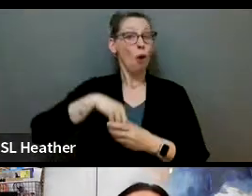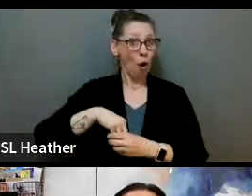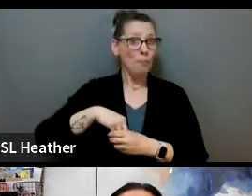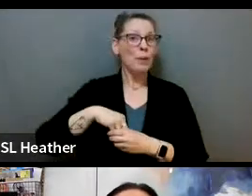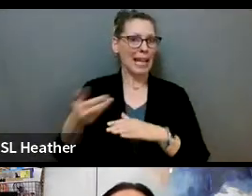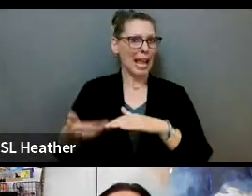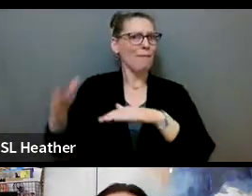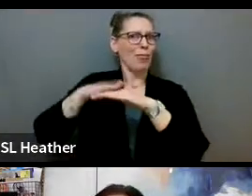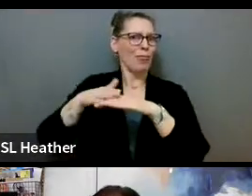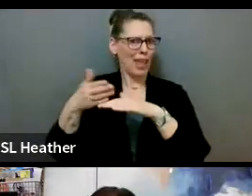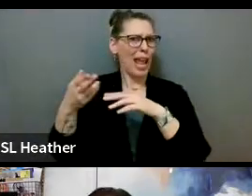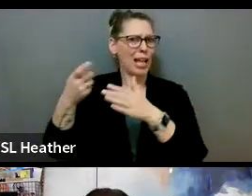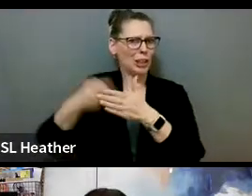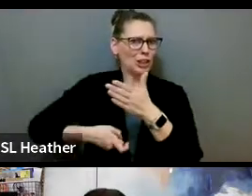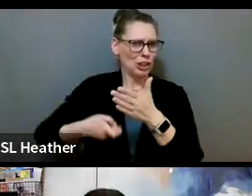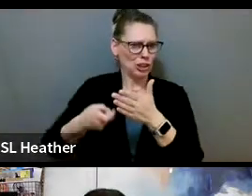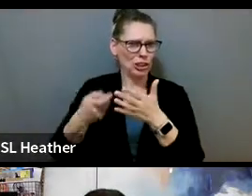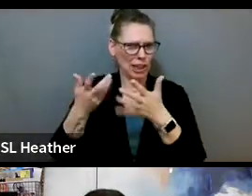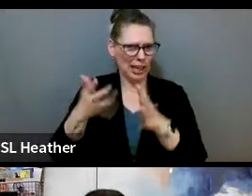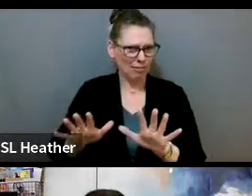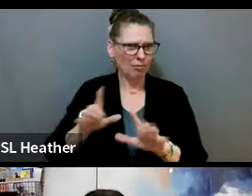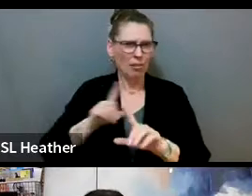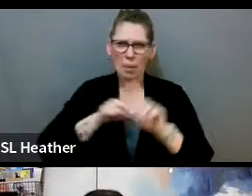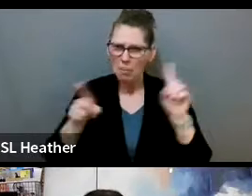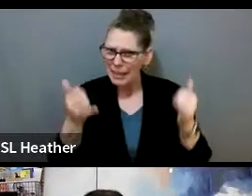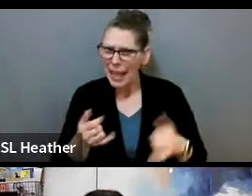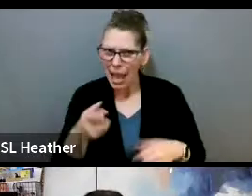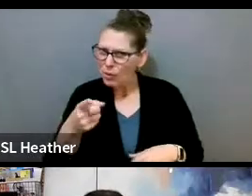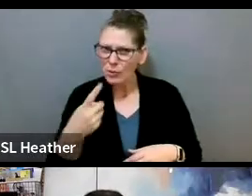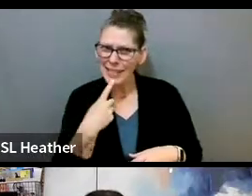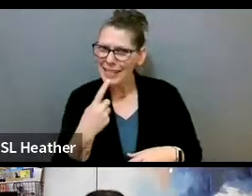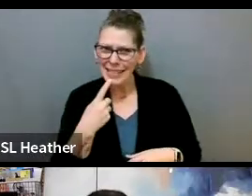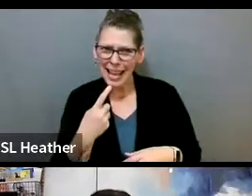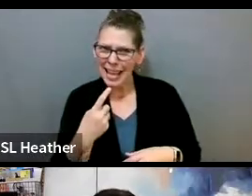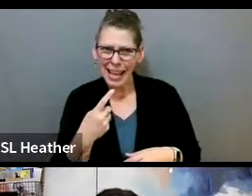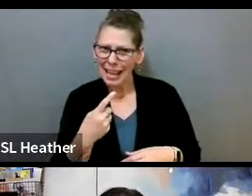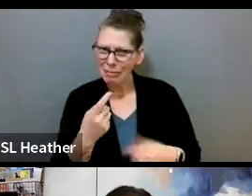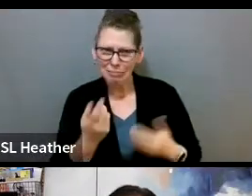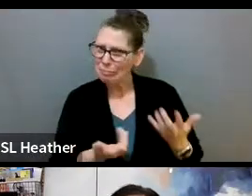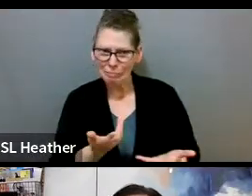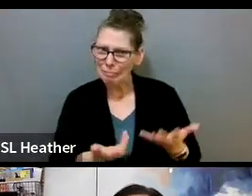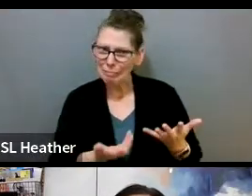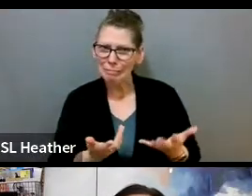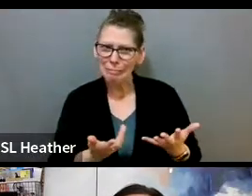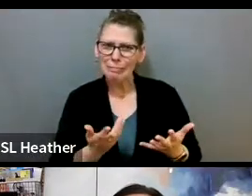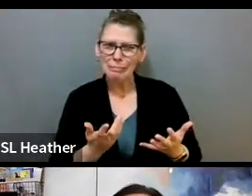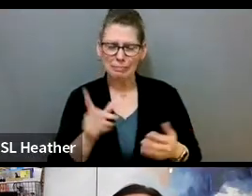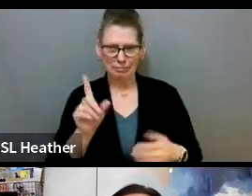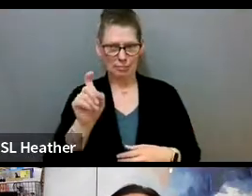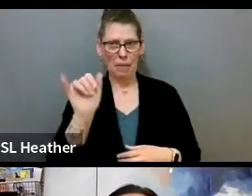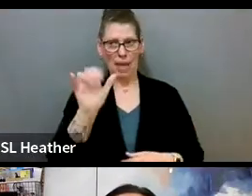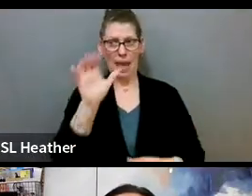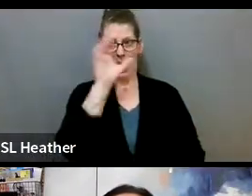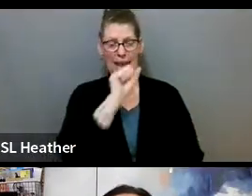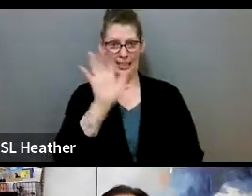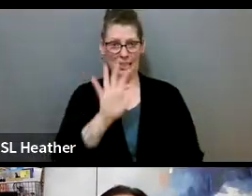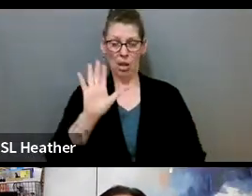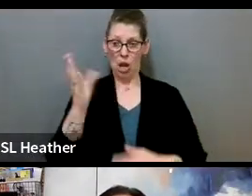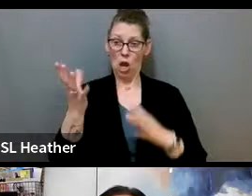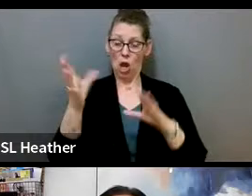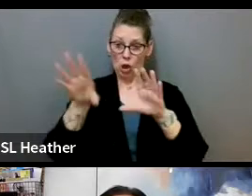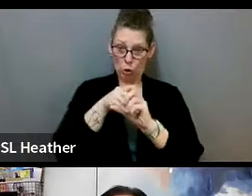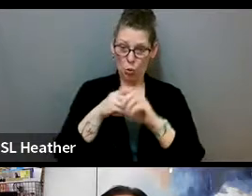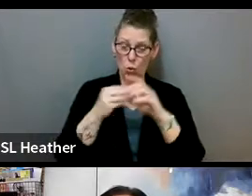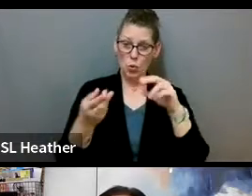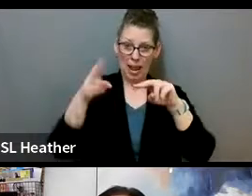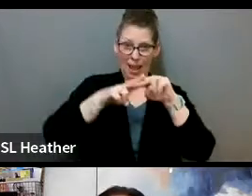inflation already into it. But then I just heard you say that it might have more. Can you just clarify? Does the estimates include inflation, or